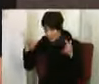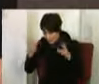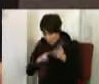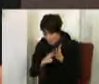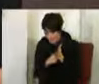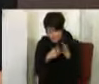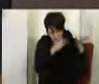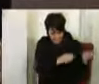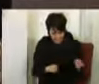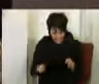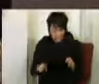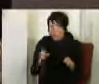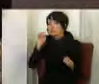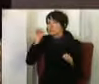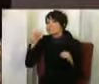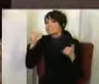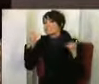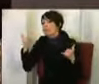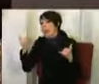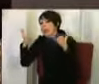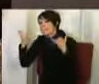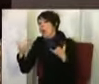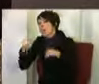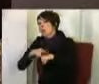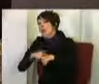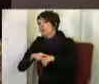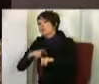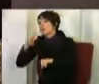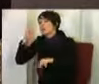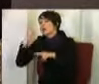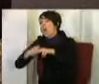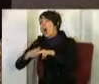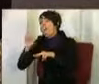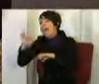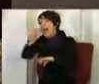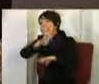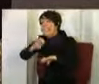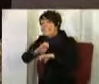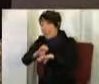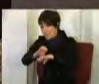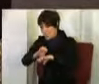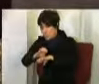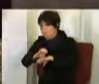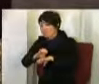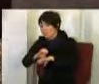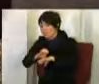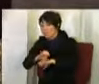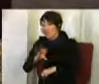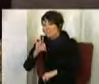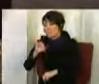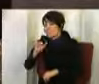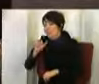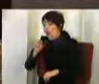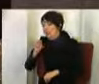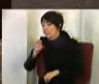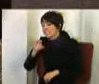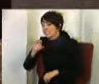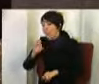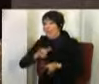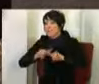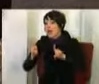say engaged today. We talk about our fiancé. But in Jewish law, betrothal was just a little bit